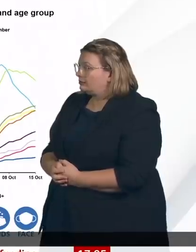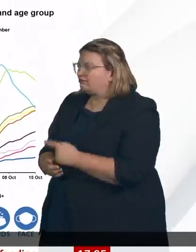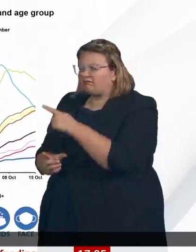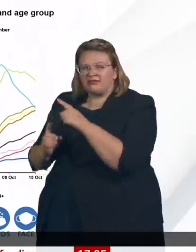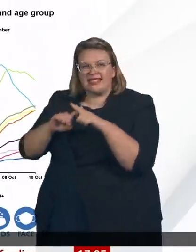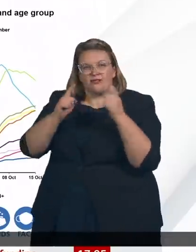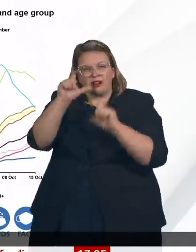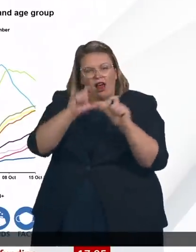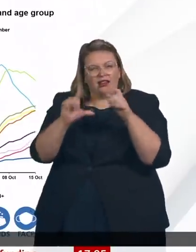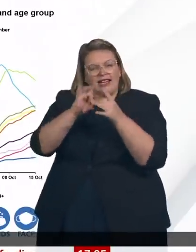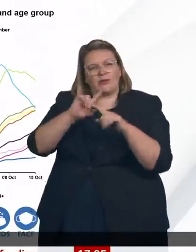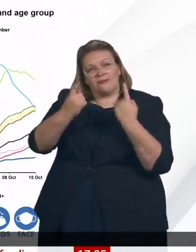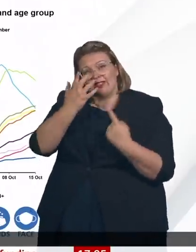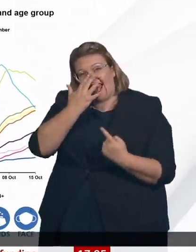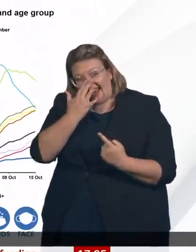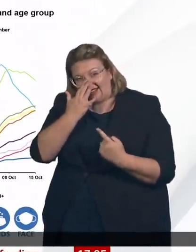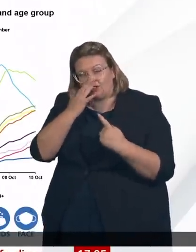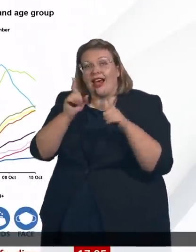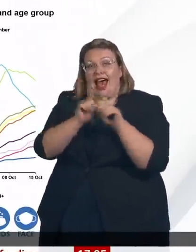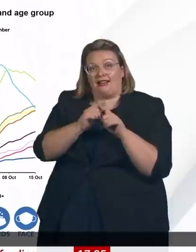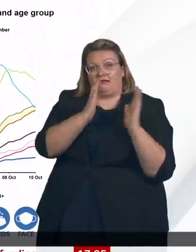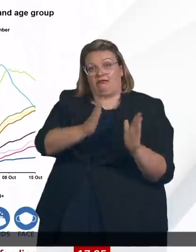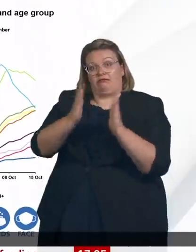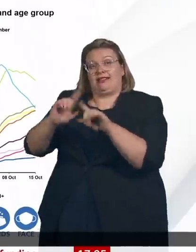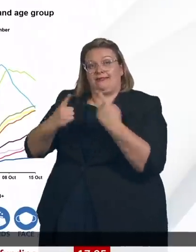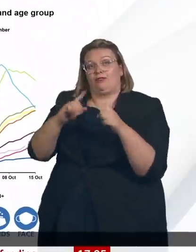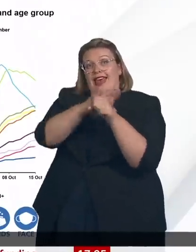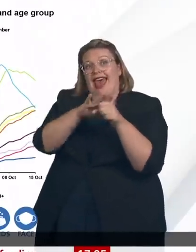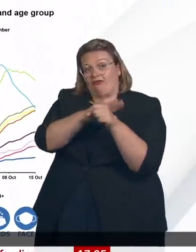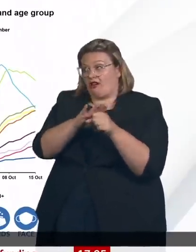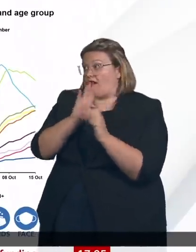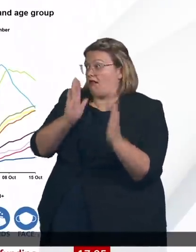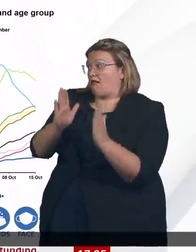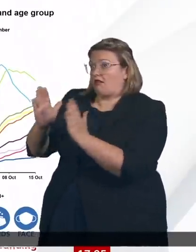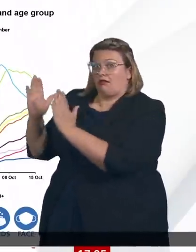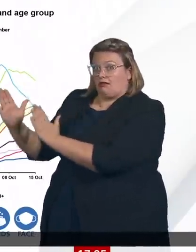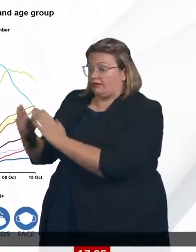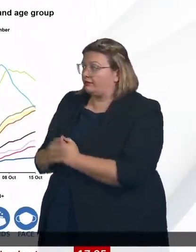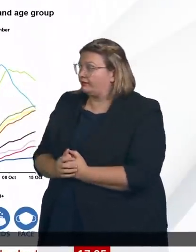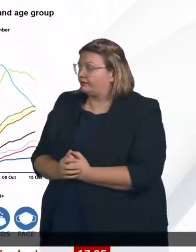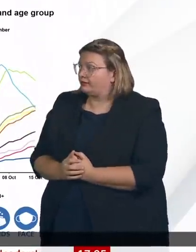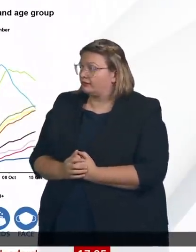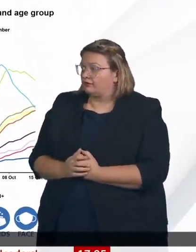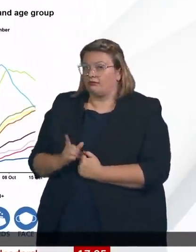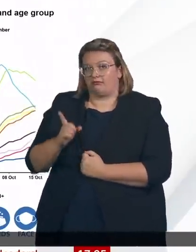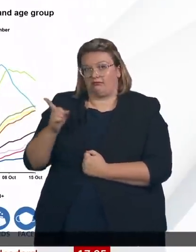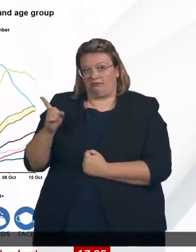region, beginning with the North East, the North West, Yorkshire and Humber. And really, each of